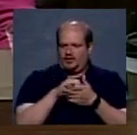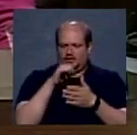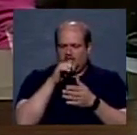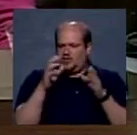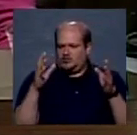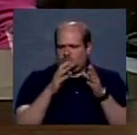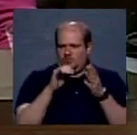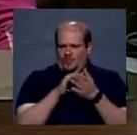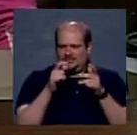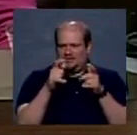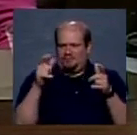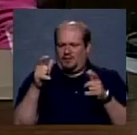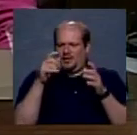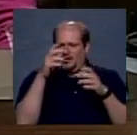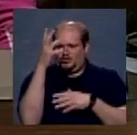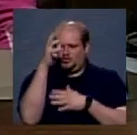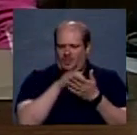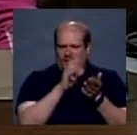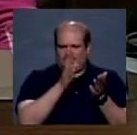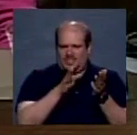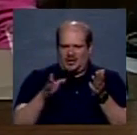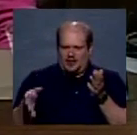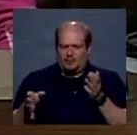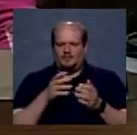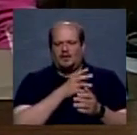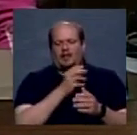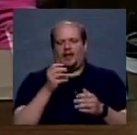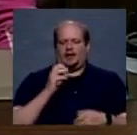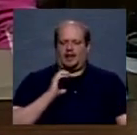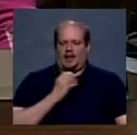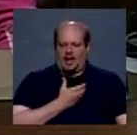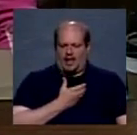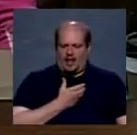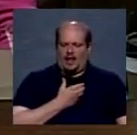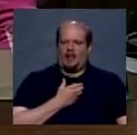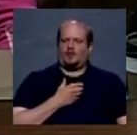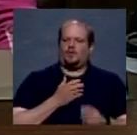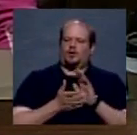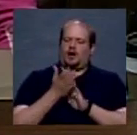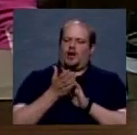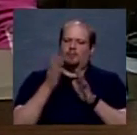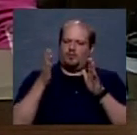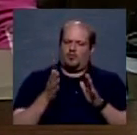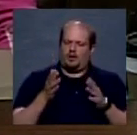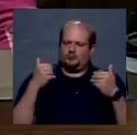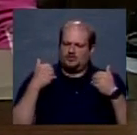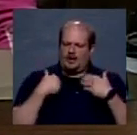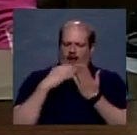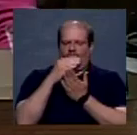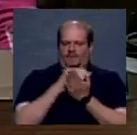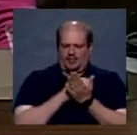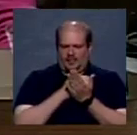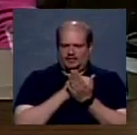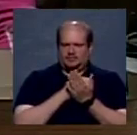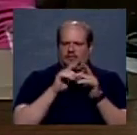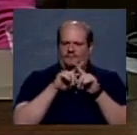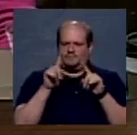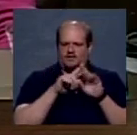it's a big tree that he got cut up. And so our operators are, they have a list of